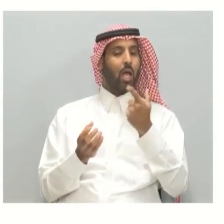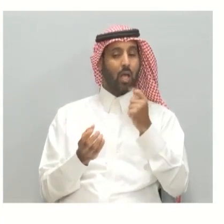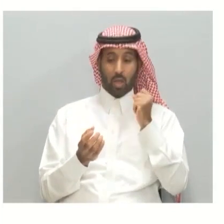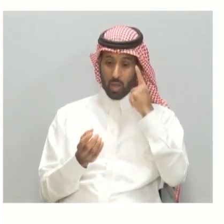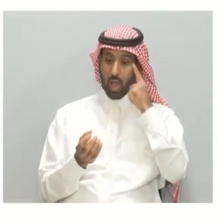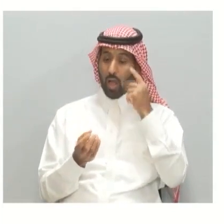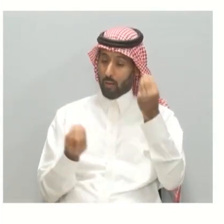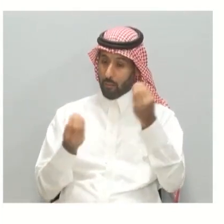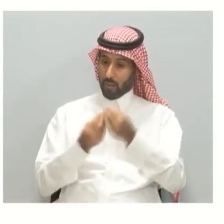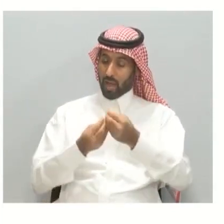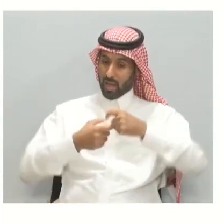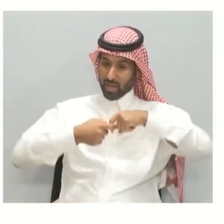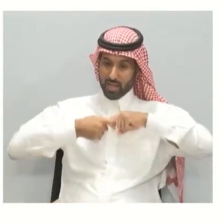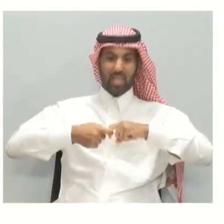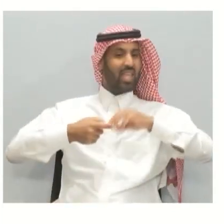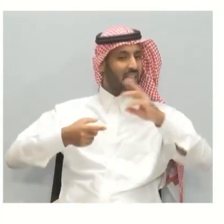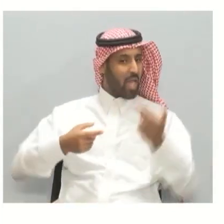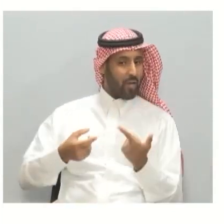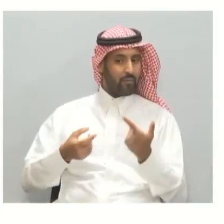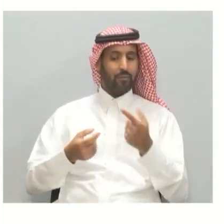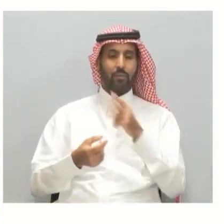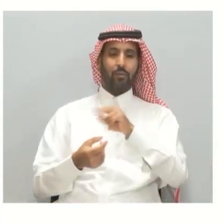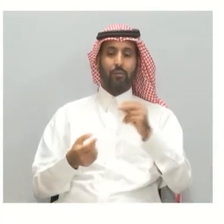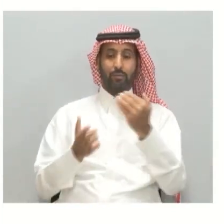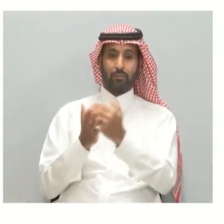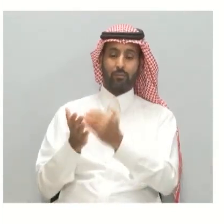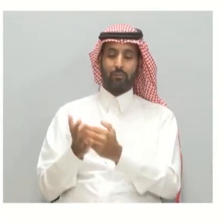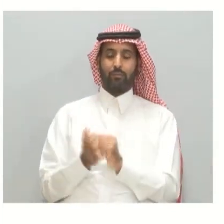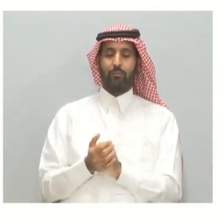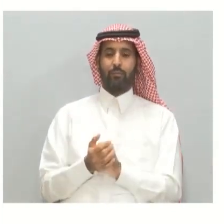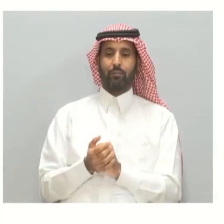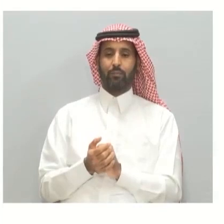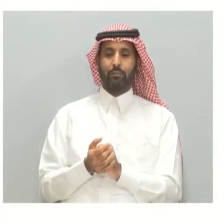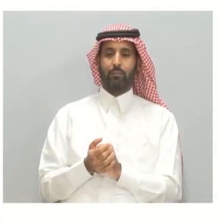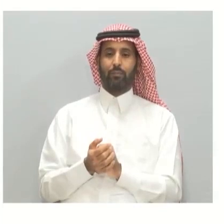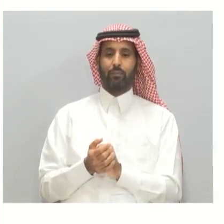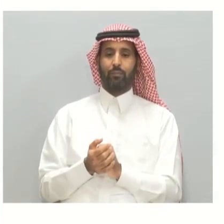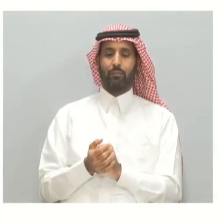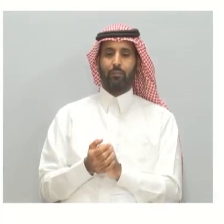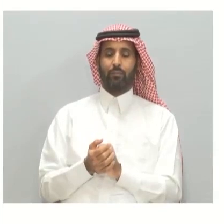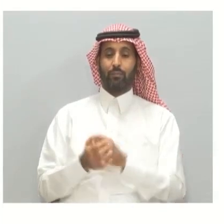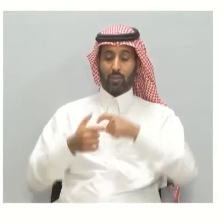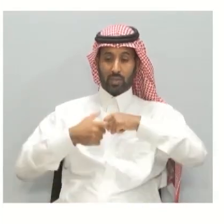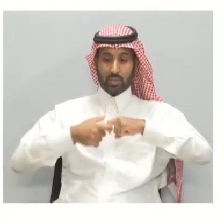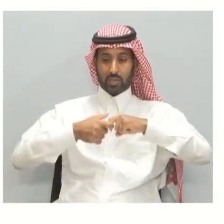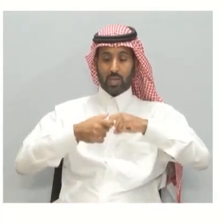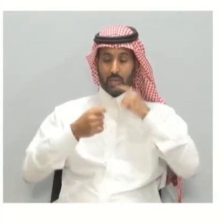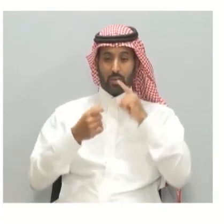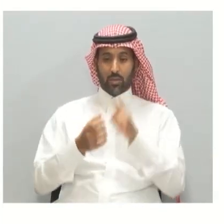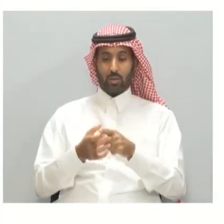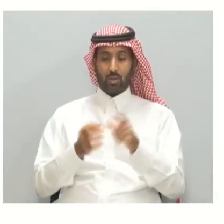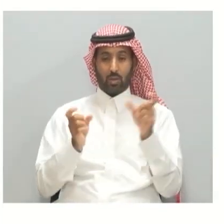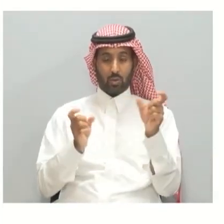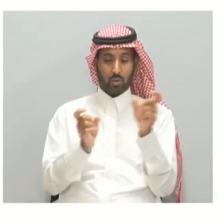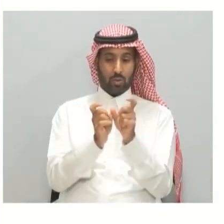are they connected? And give some examples, provide some examples from the text. The conjunctions and linking